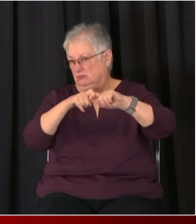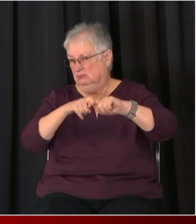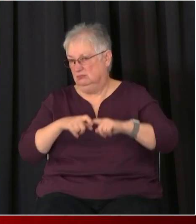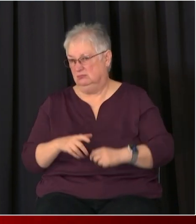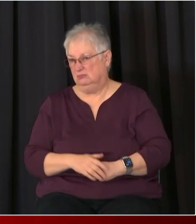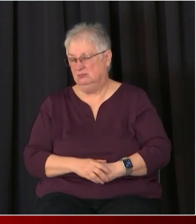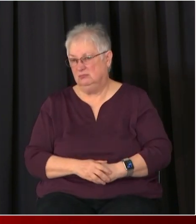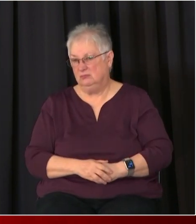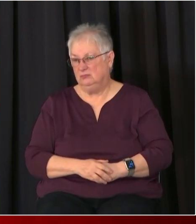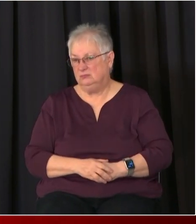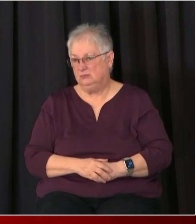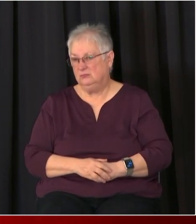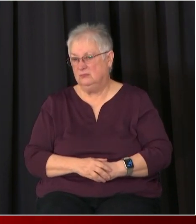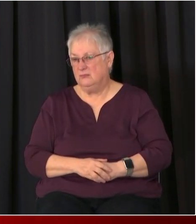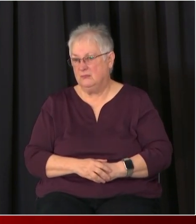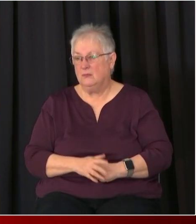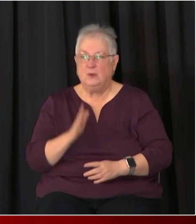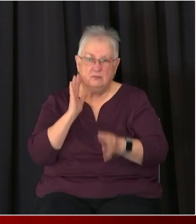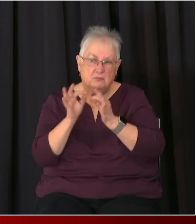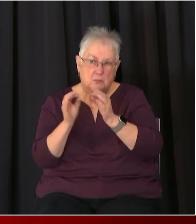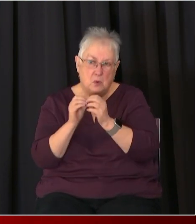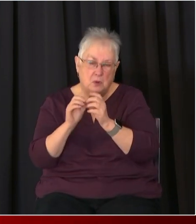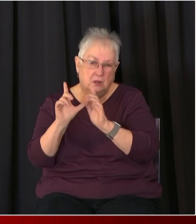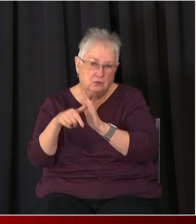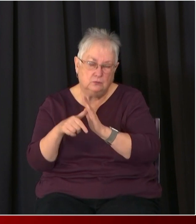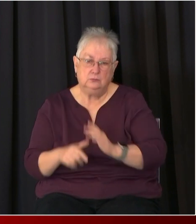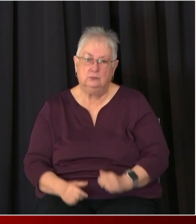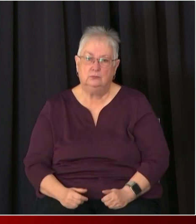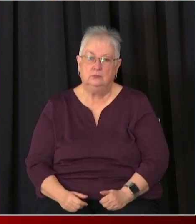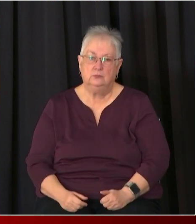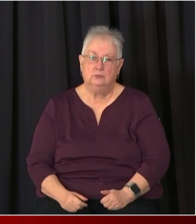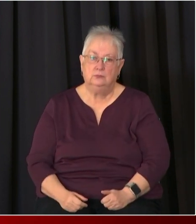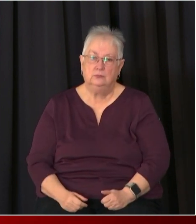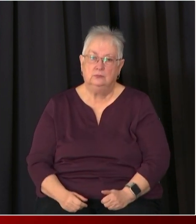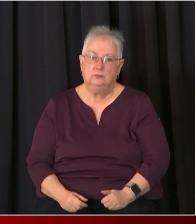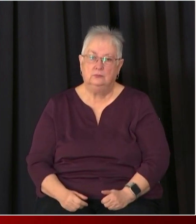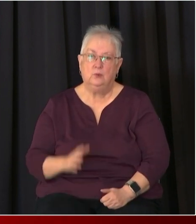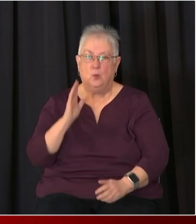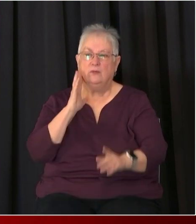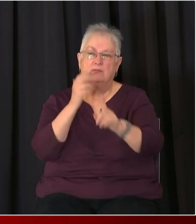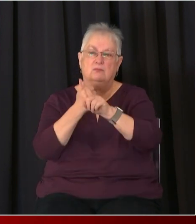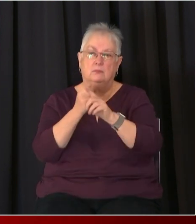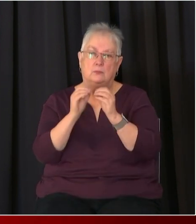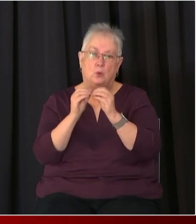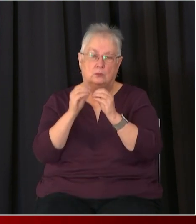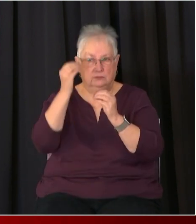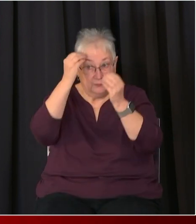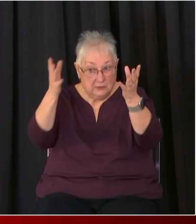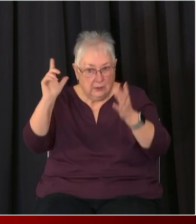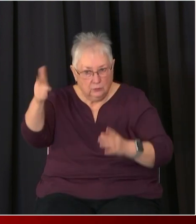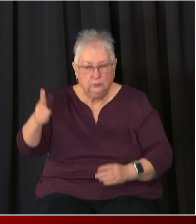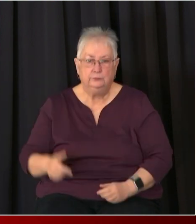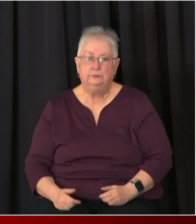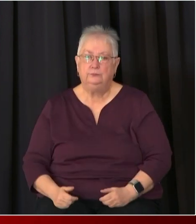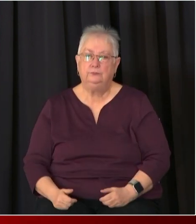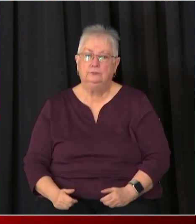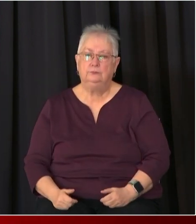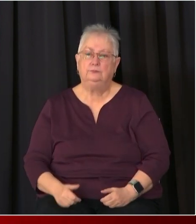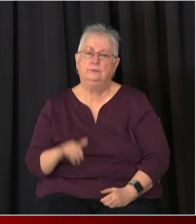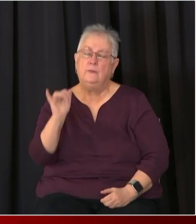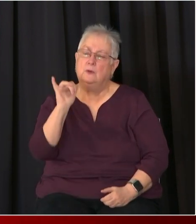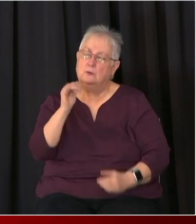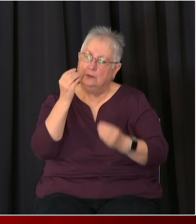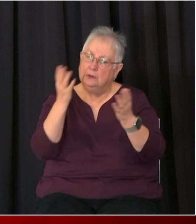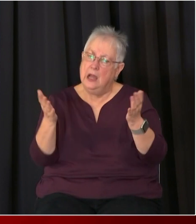to that activity. But I also wanted to mention how we will continue